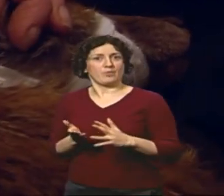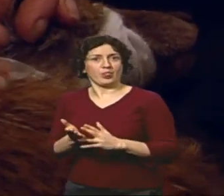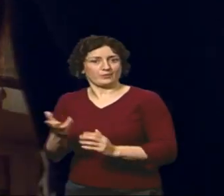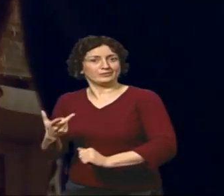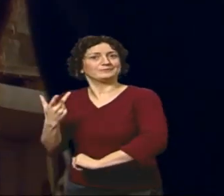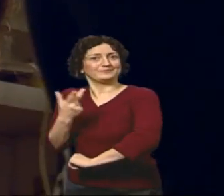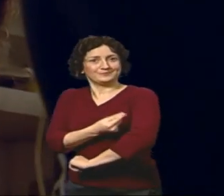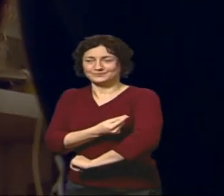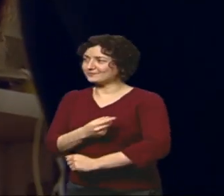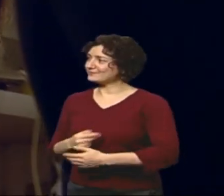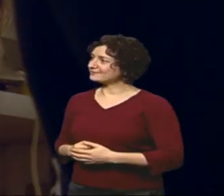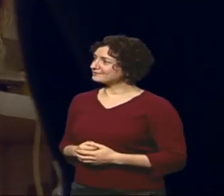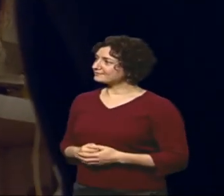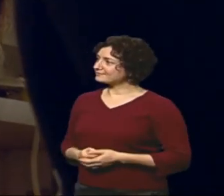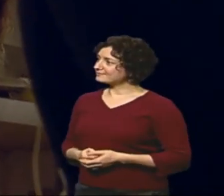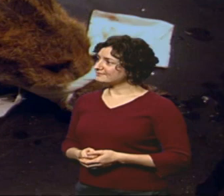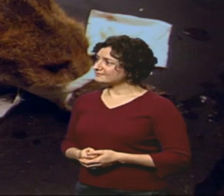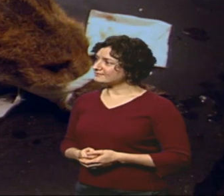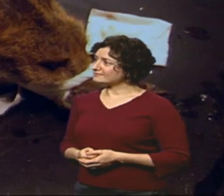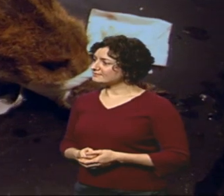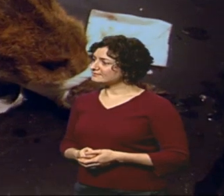by injection. Oh, sweetie.